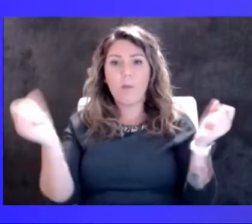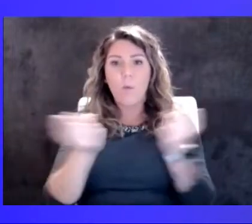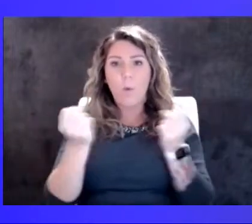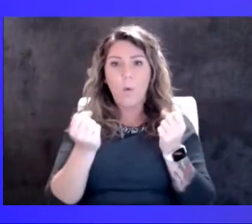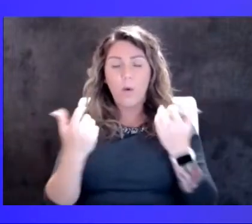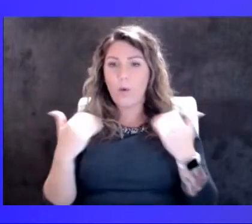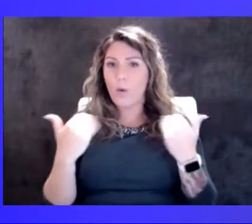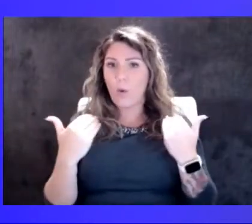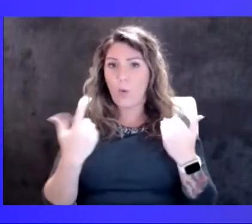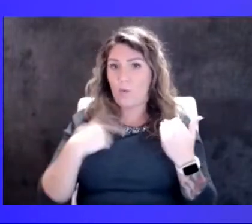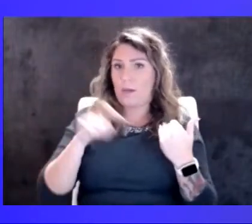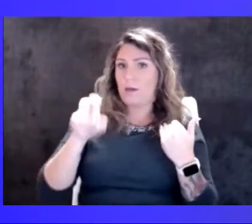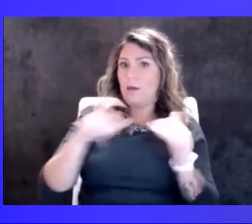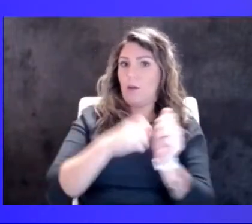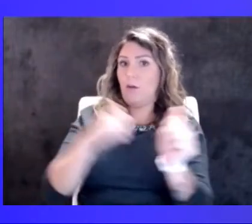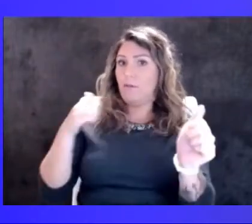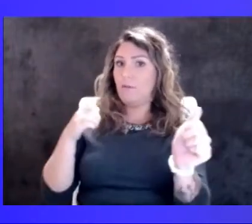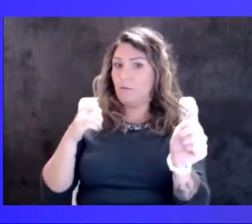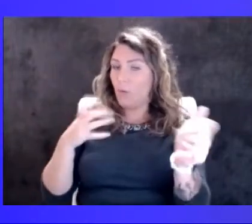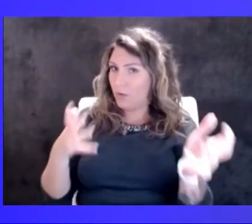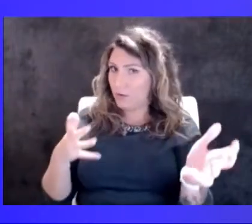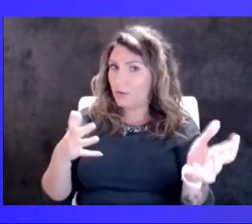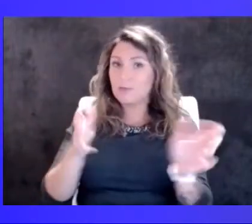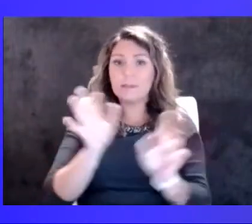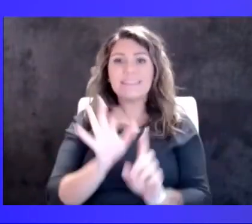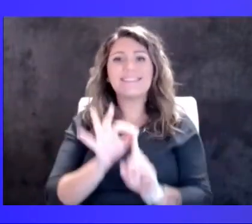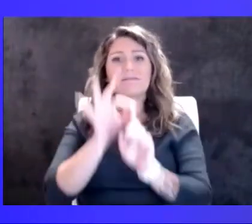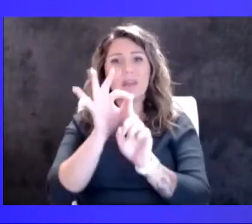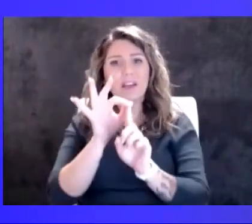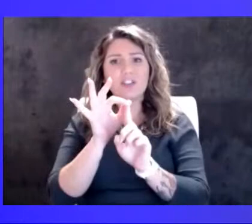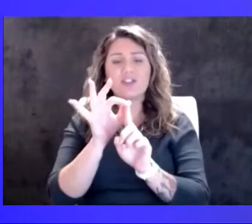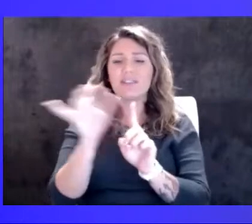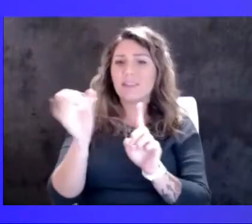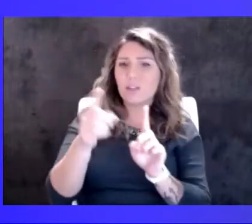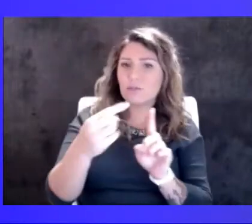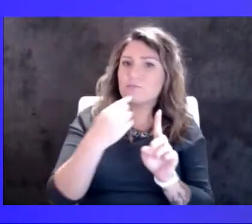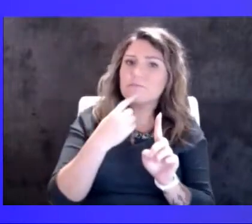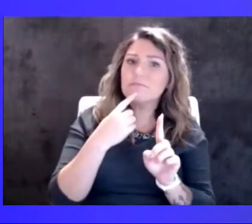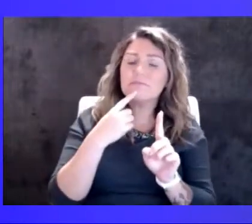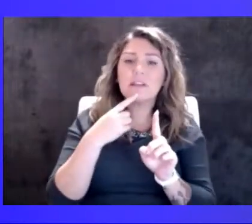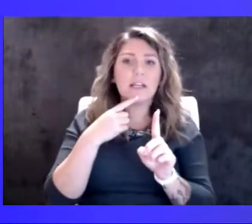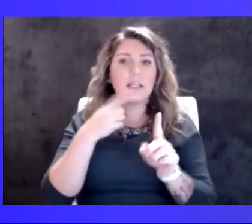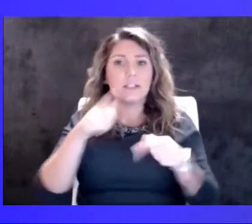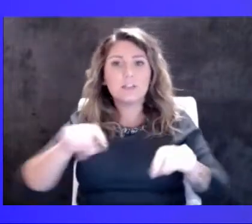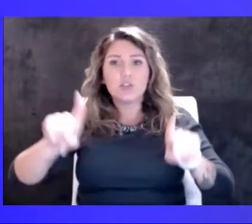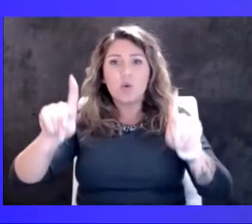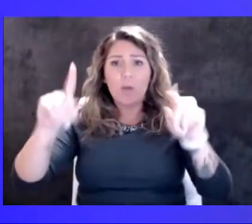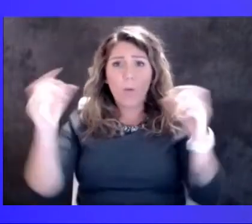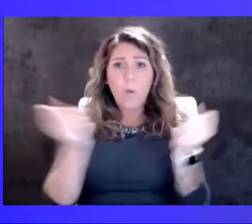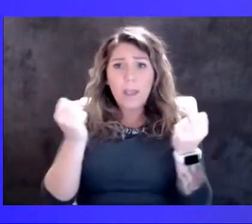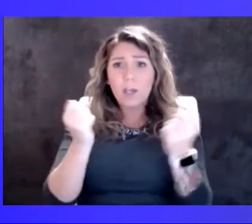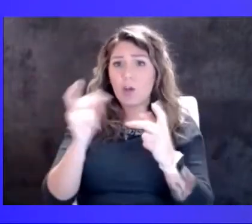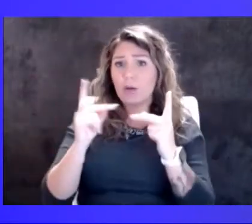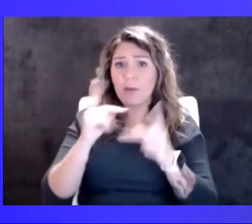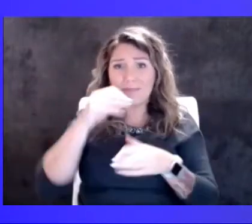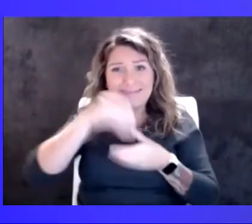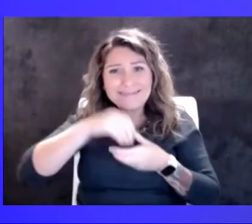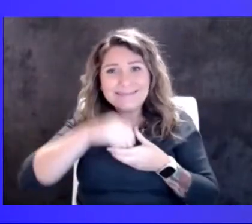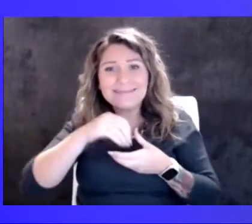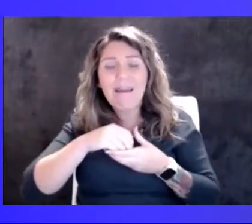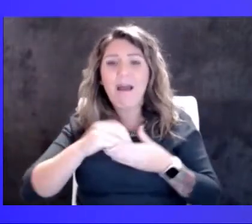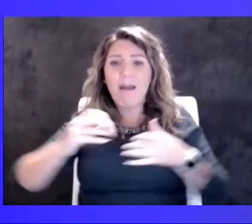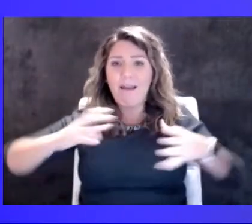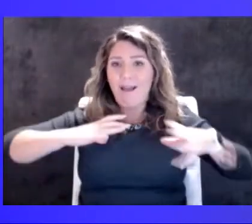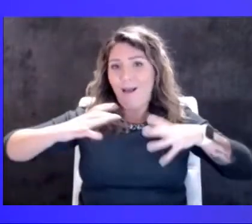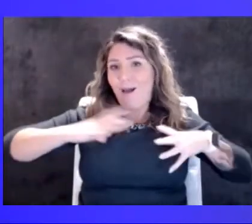need to try to avoid. And I think that especially, like you said, going into the winter, people are going to be indoors. Holiday season is coming up.